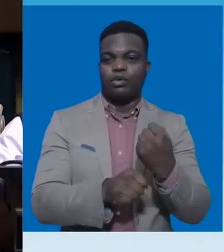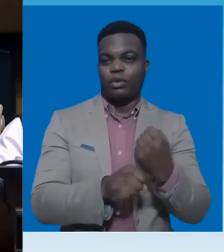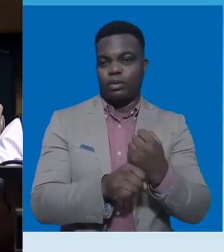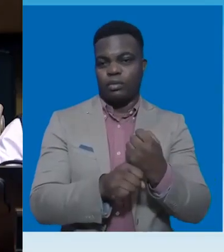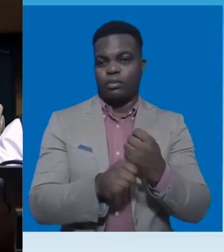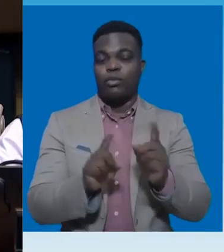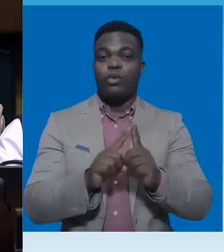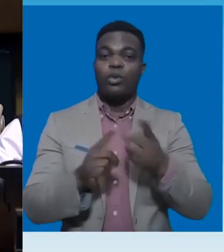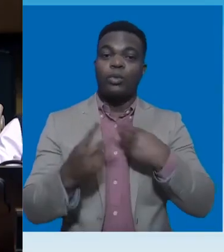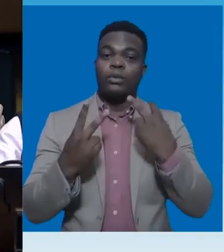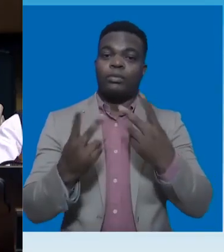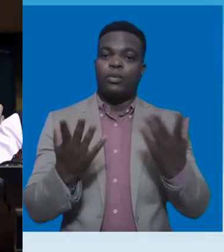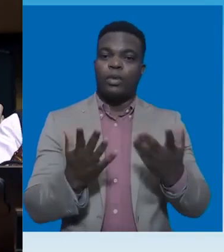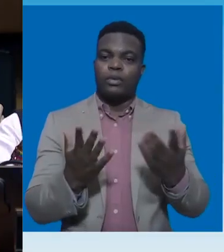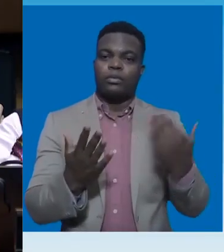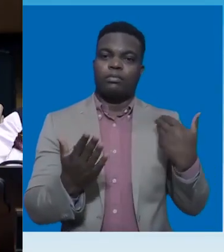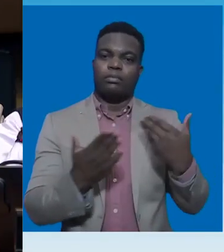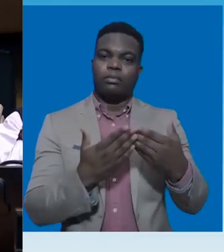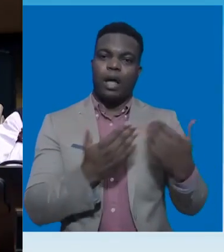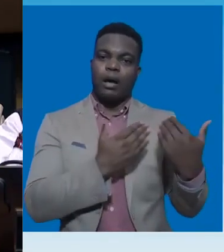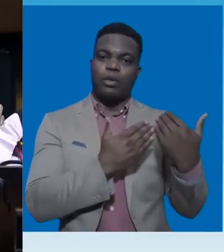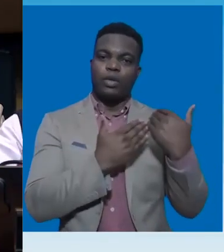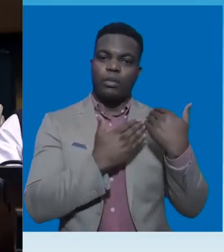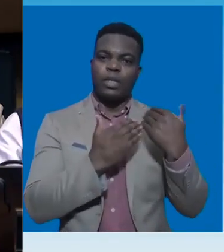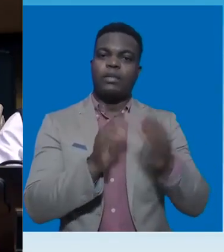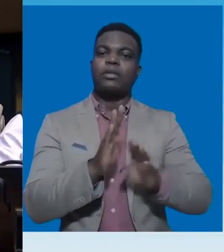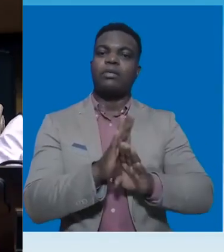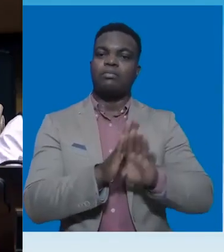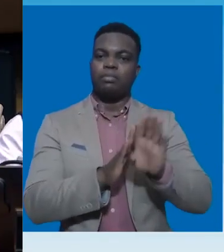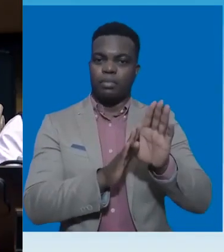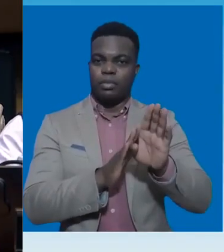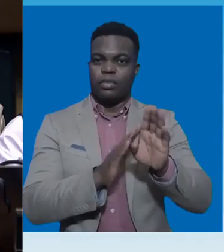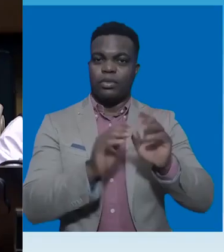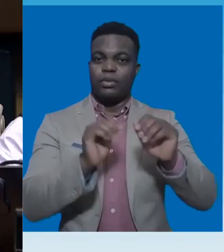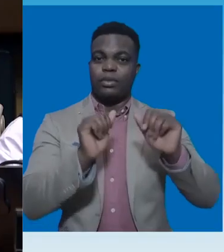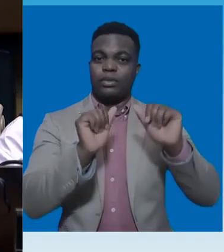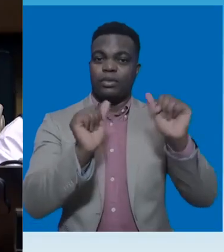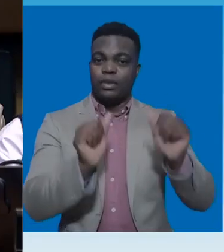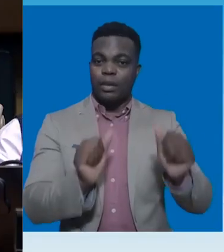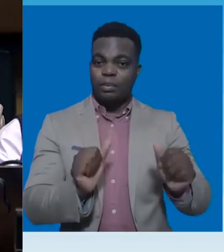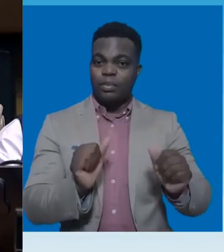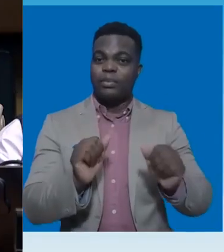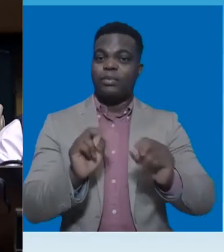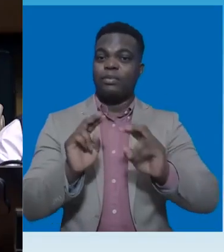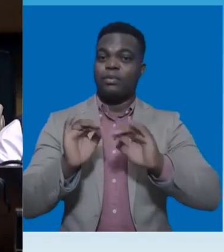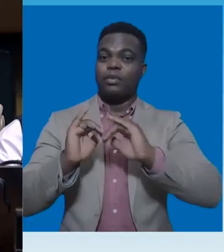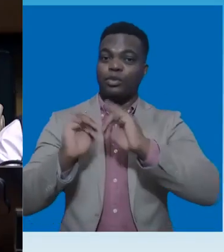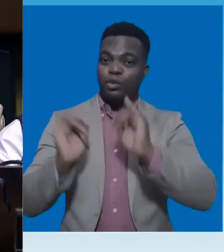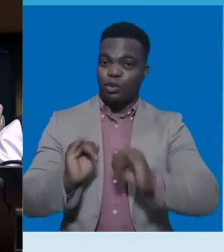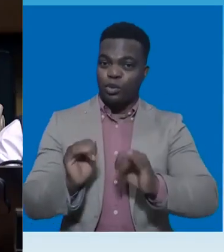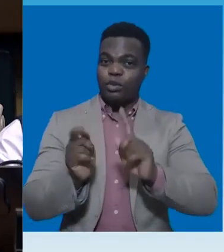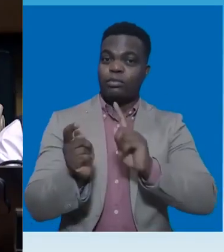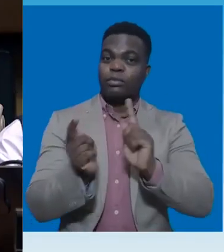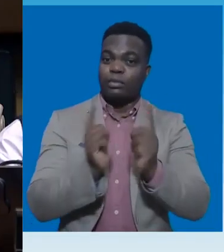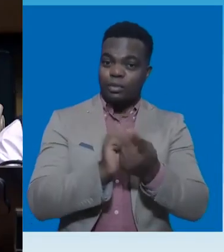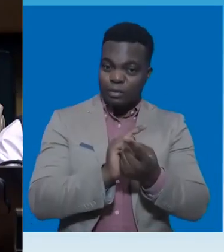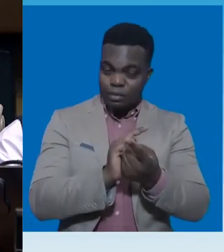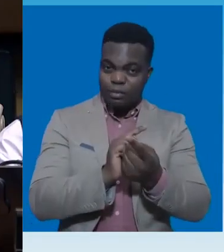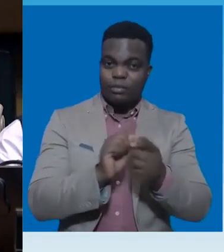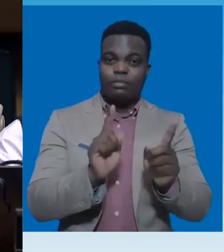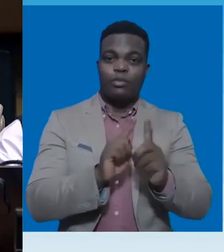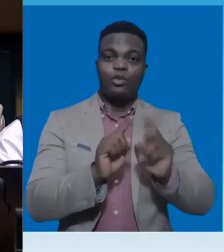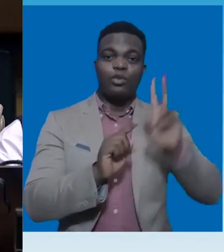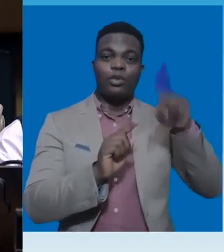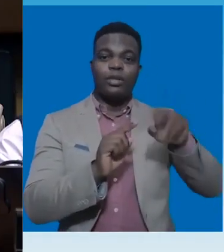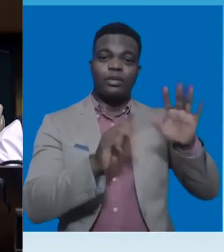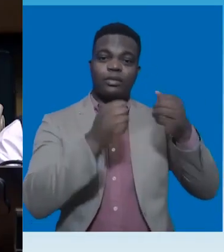shaped institutional practice, and given the UN system a framework to measure